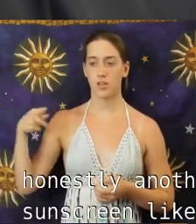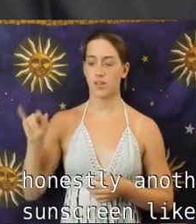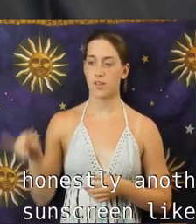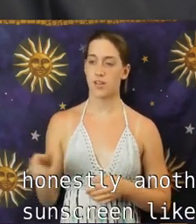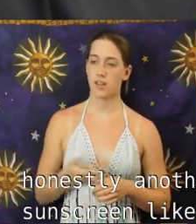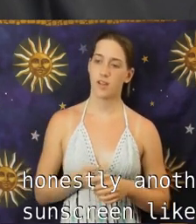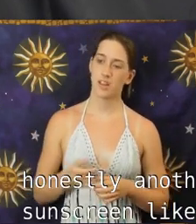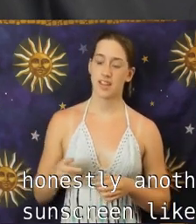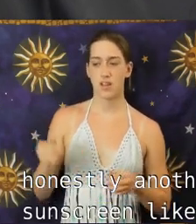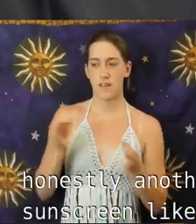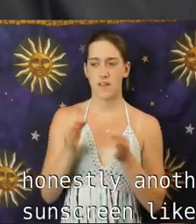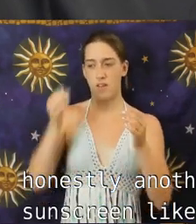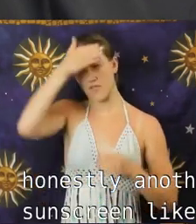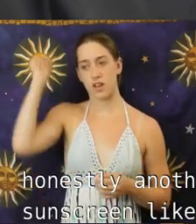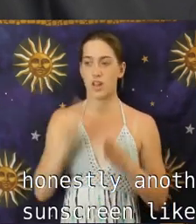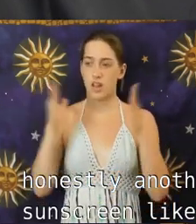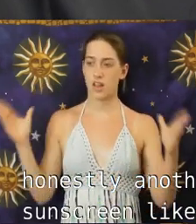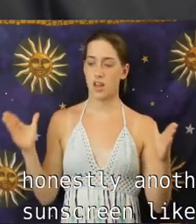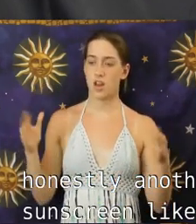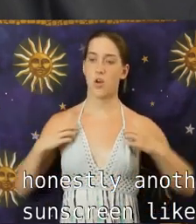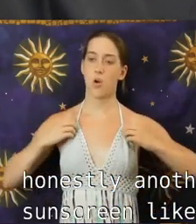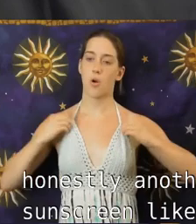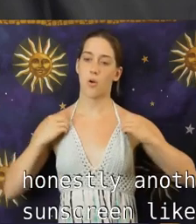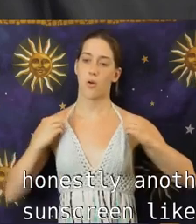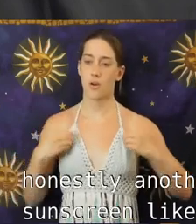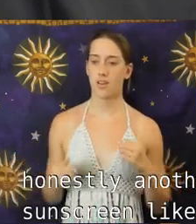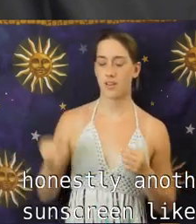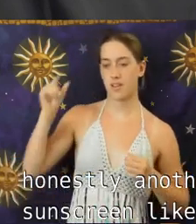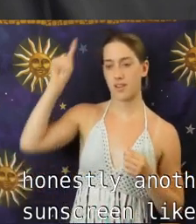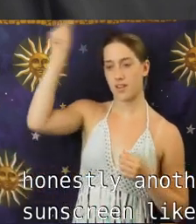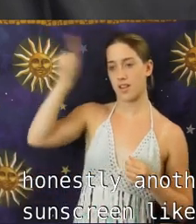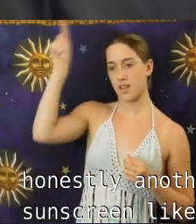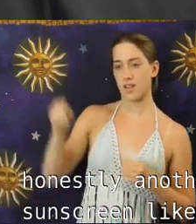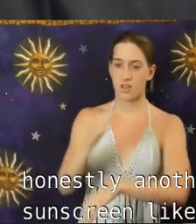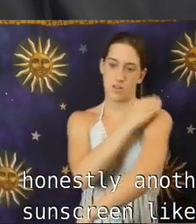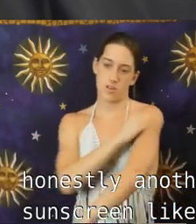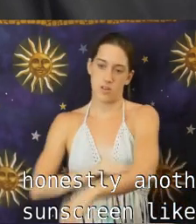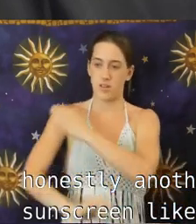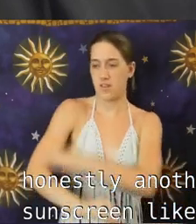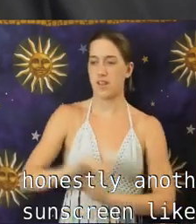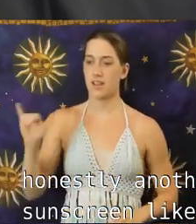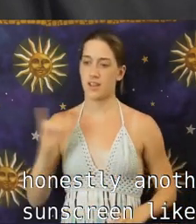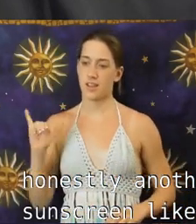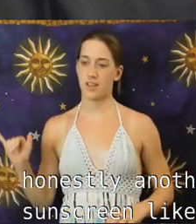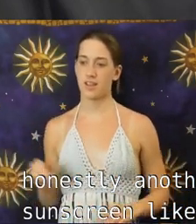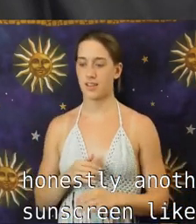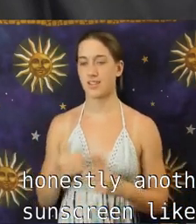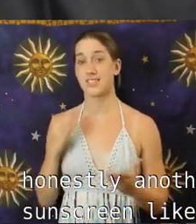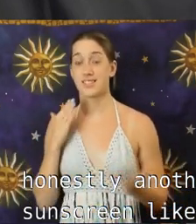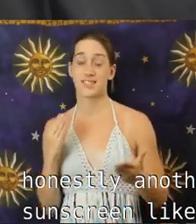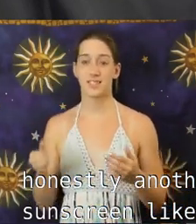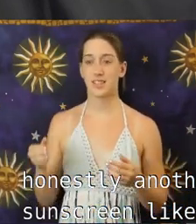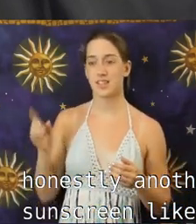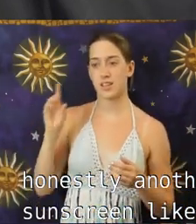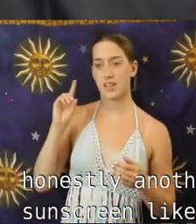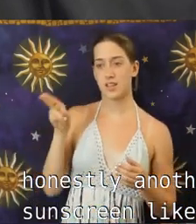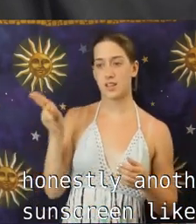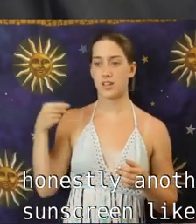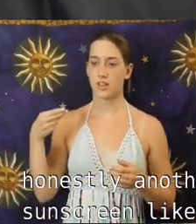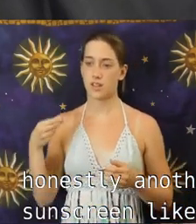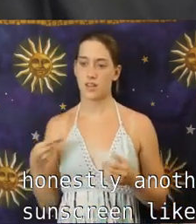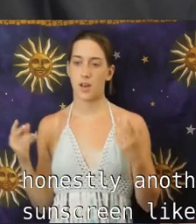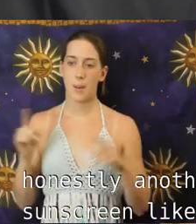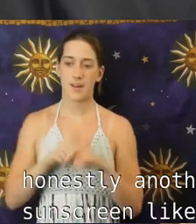Honestly, another good tip that I somehow always seem to forget, wear sunscreen. Like, kind of obvious,